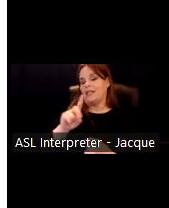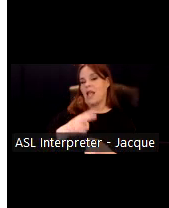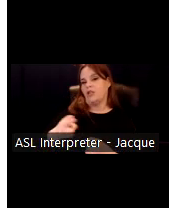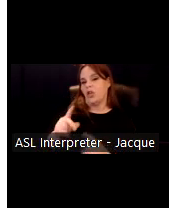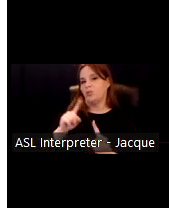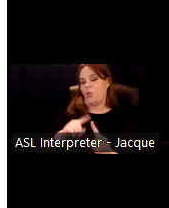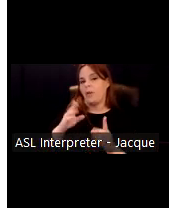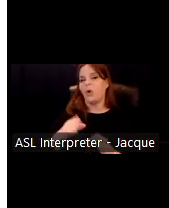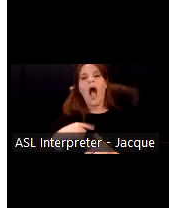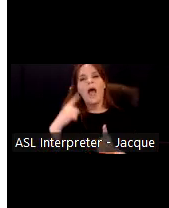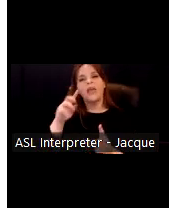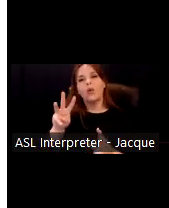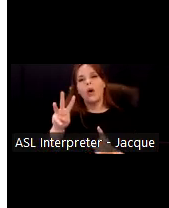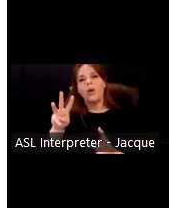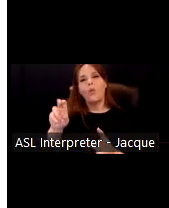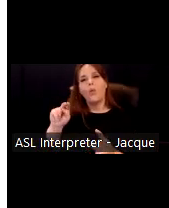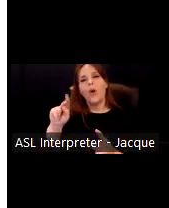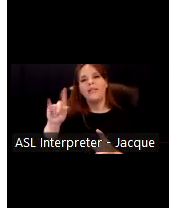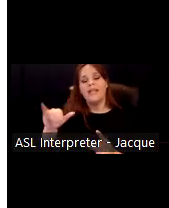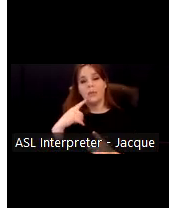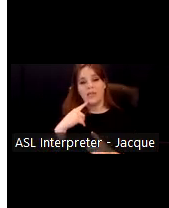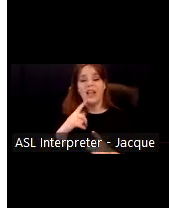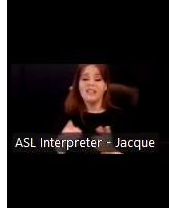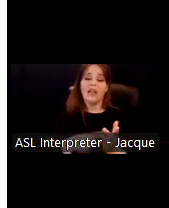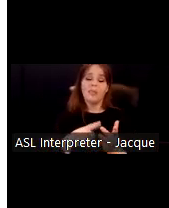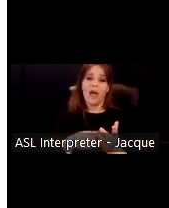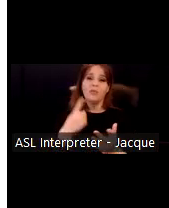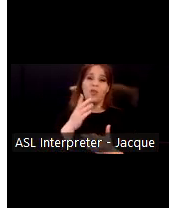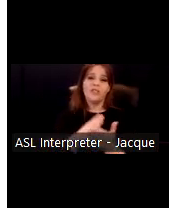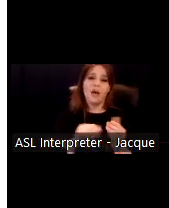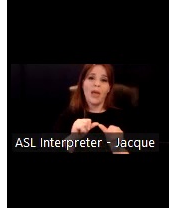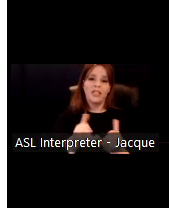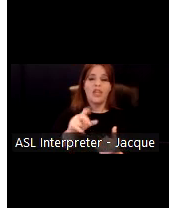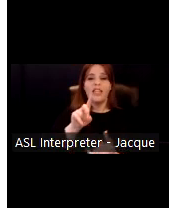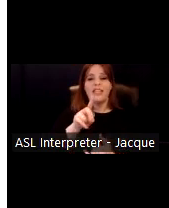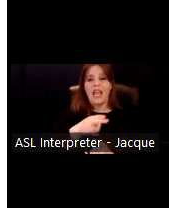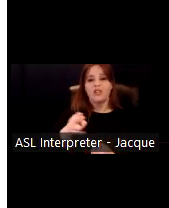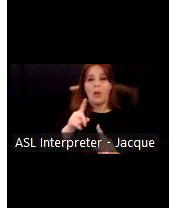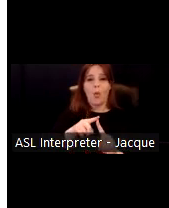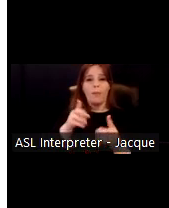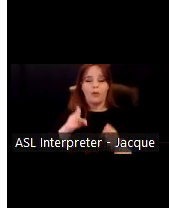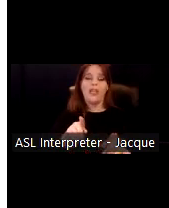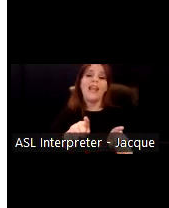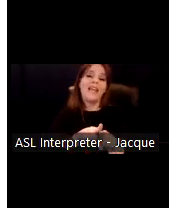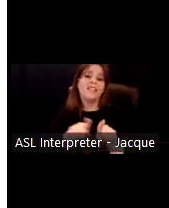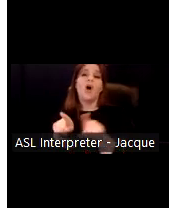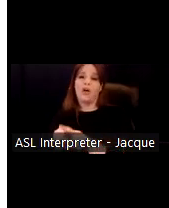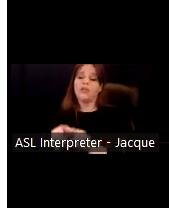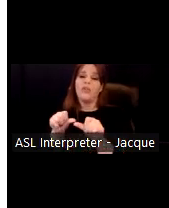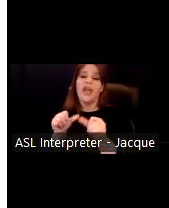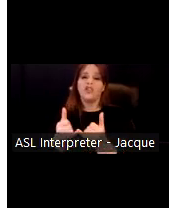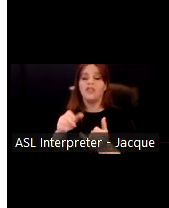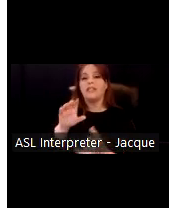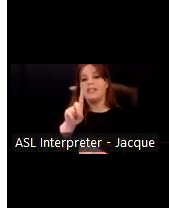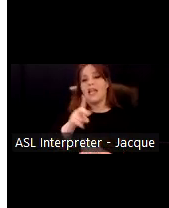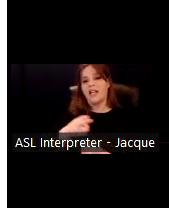Wendy was saying was some agencies, the DHH point person might also be the agency's DHH FRC. So